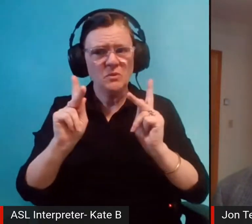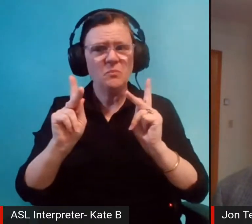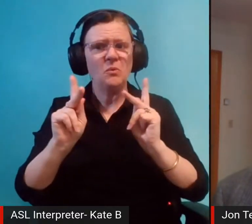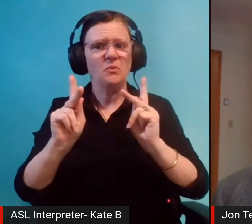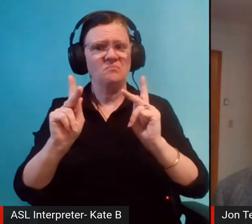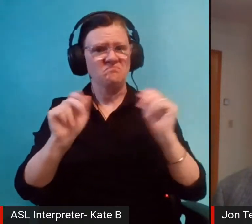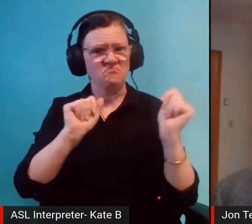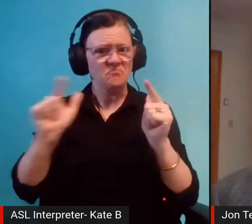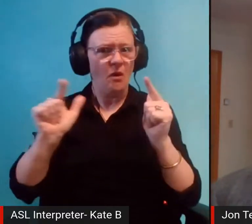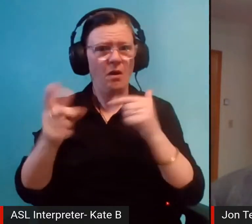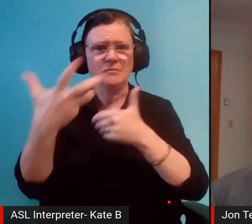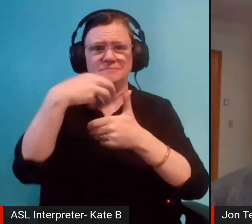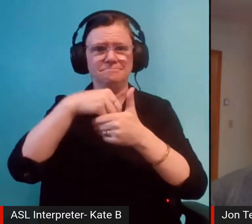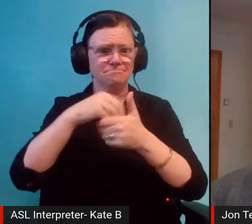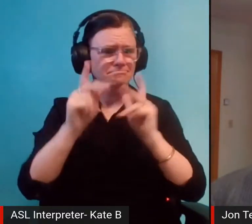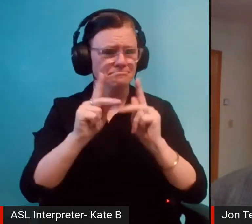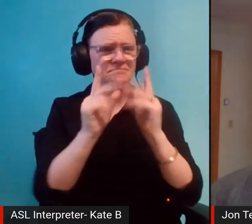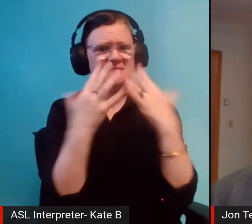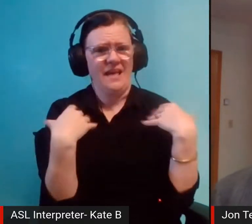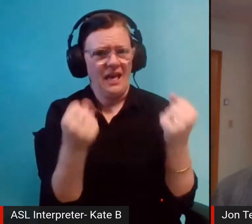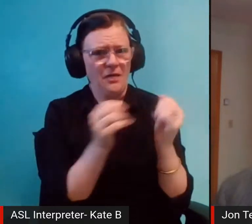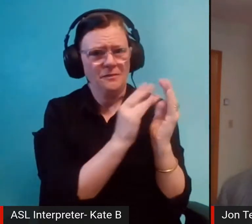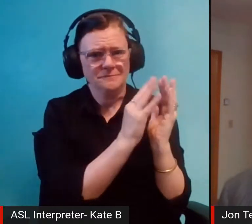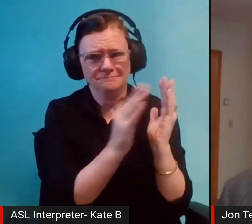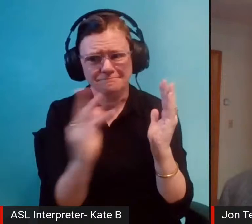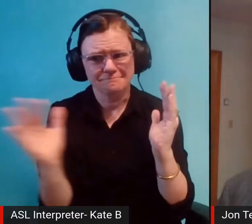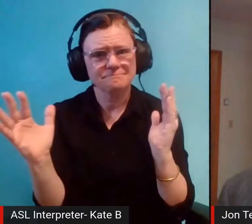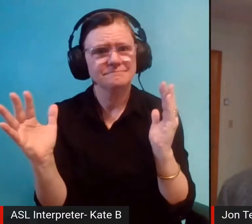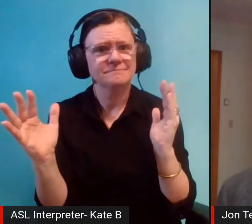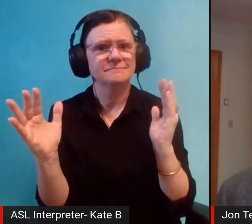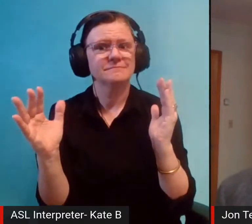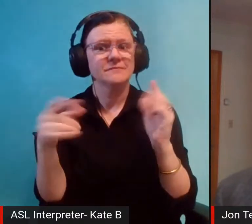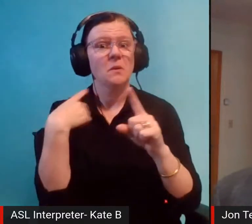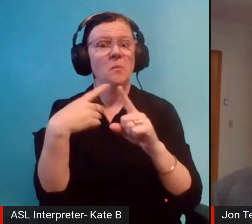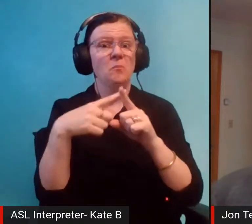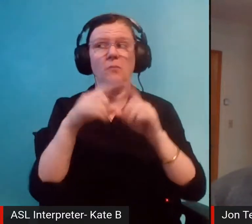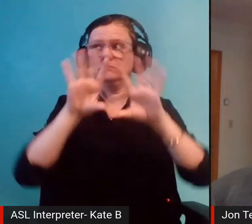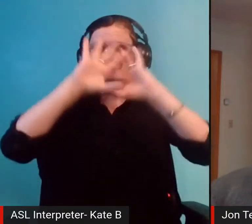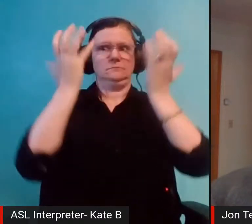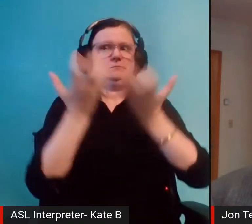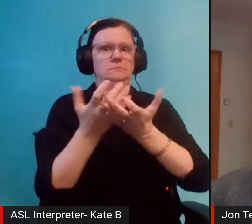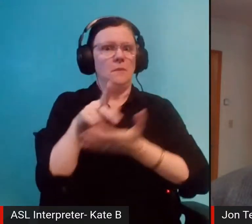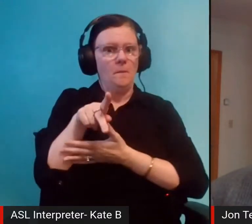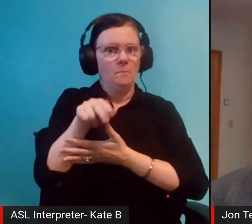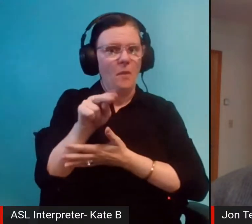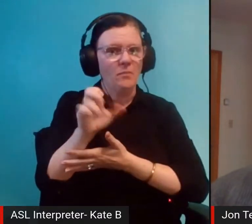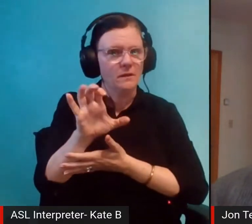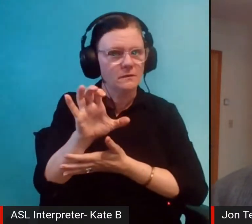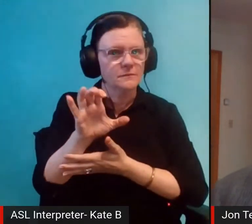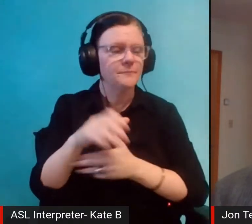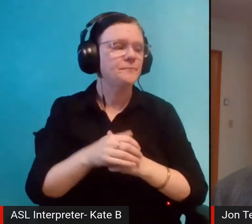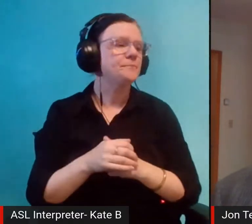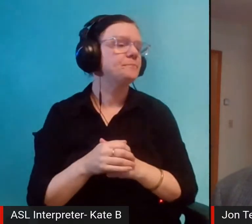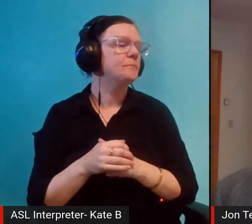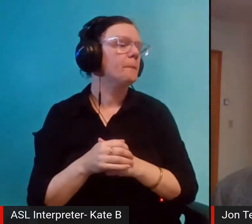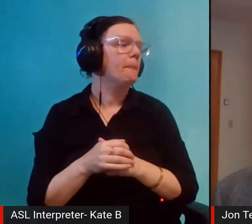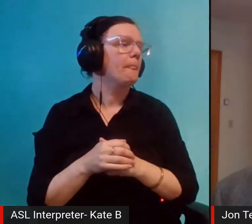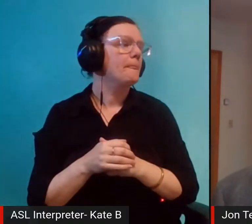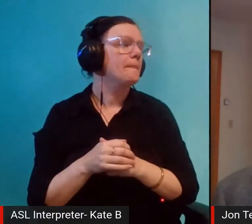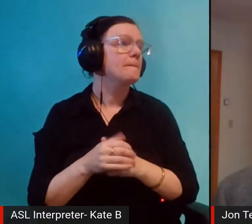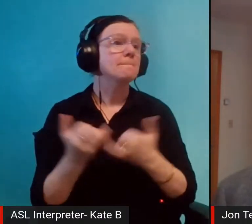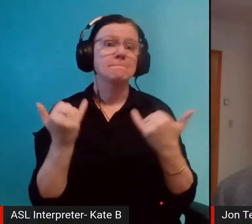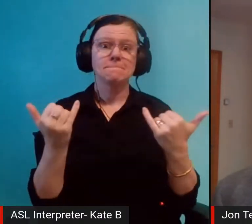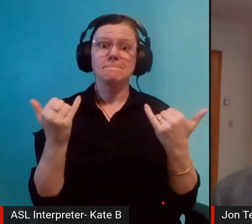all individuals, communities, and the public at large. In this spirit, our